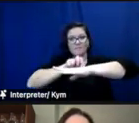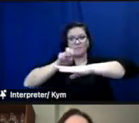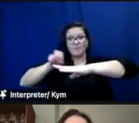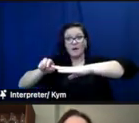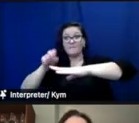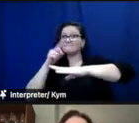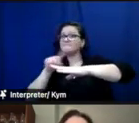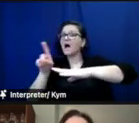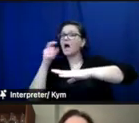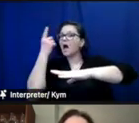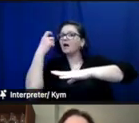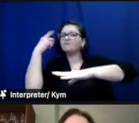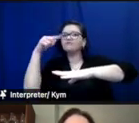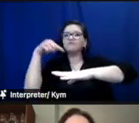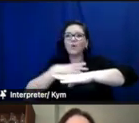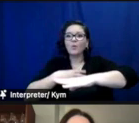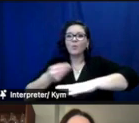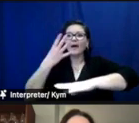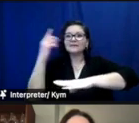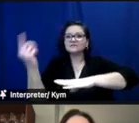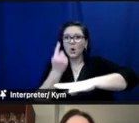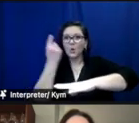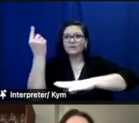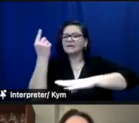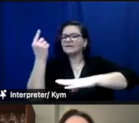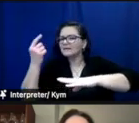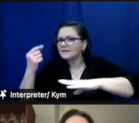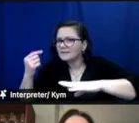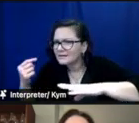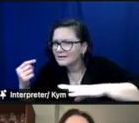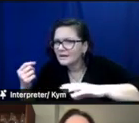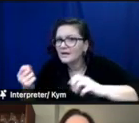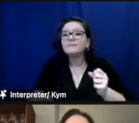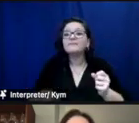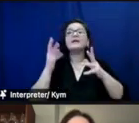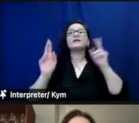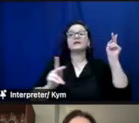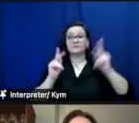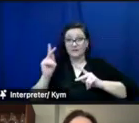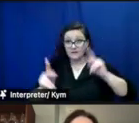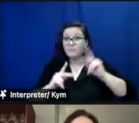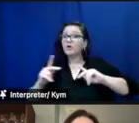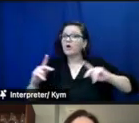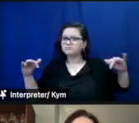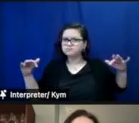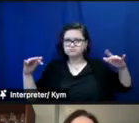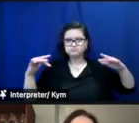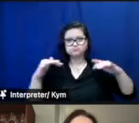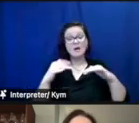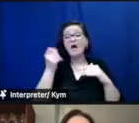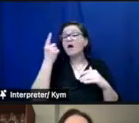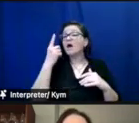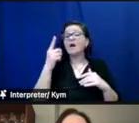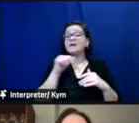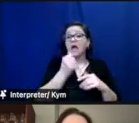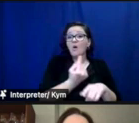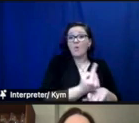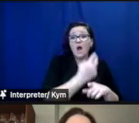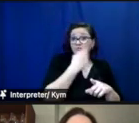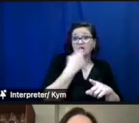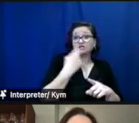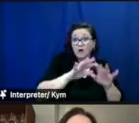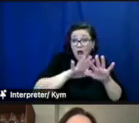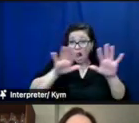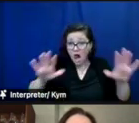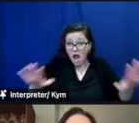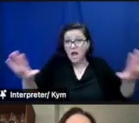so this whole bunch of people went and did this, like lots and lots of people did it across the South. And here you have some people, see,